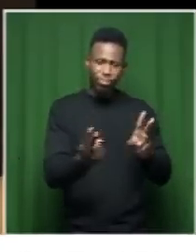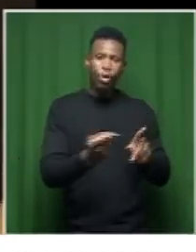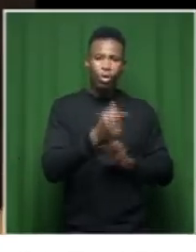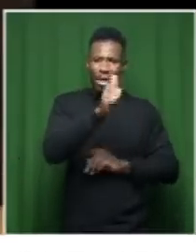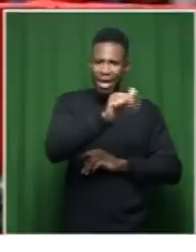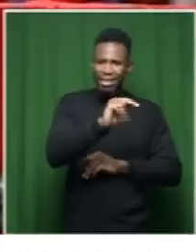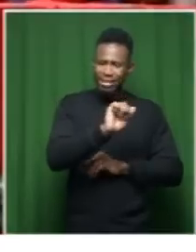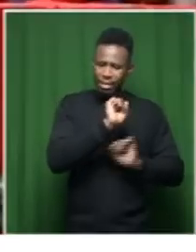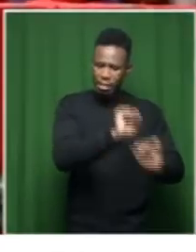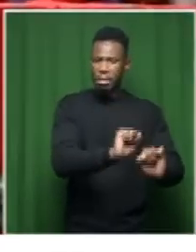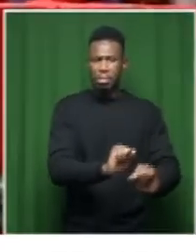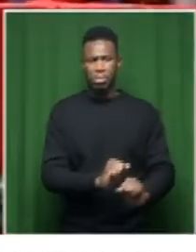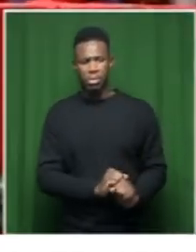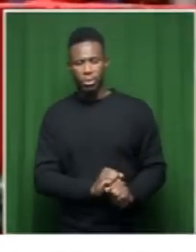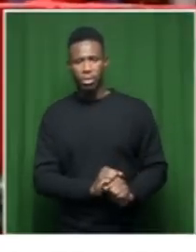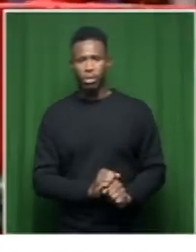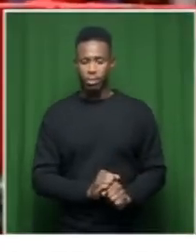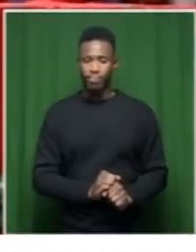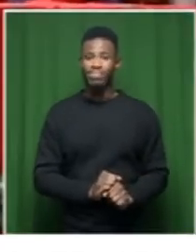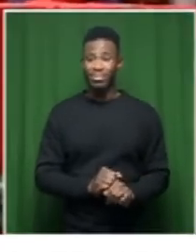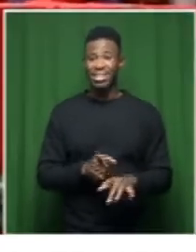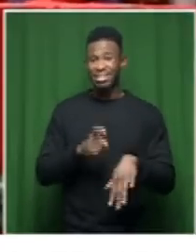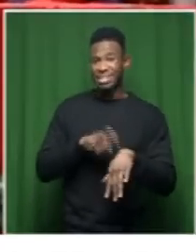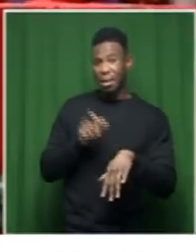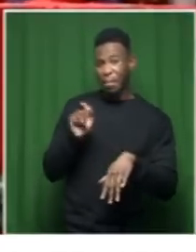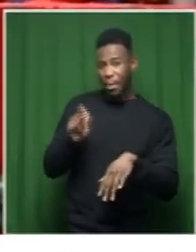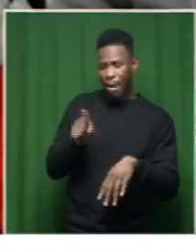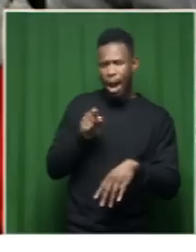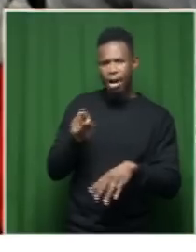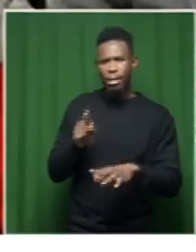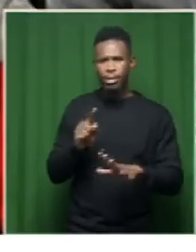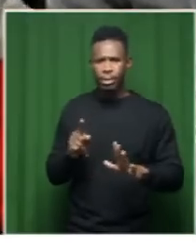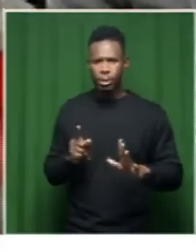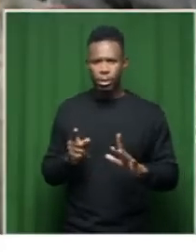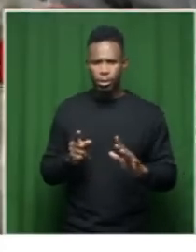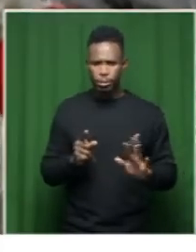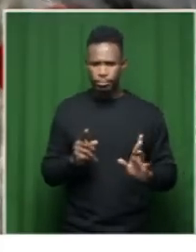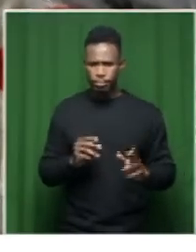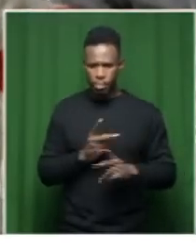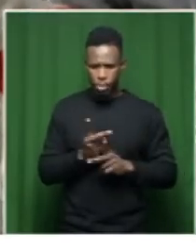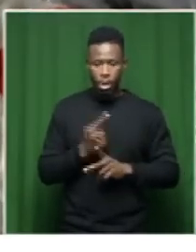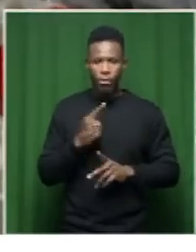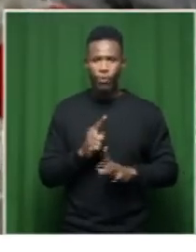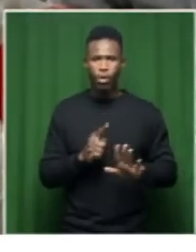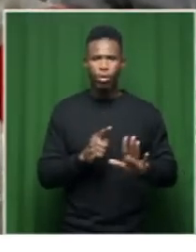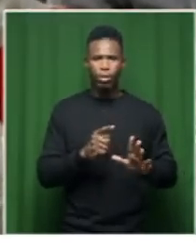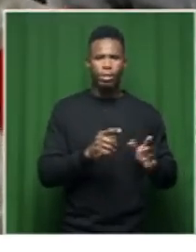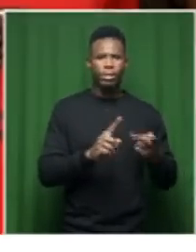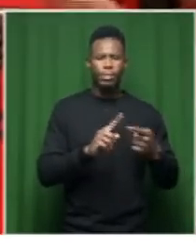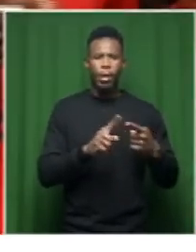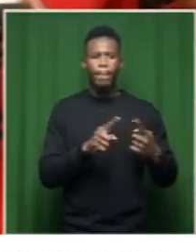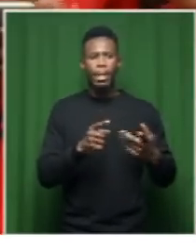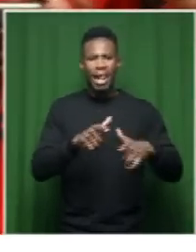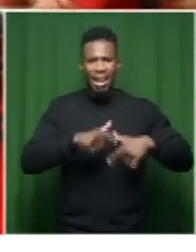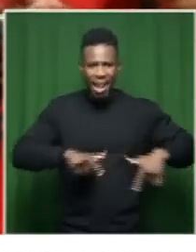African National Congress. The organization at the time positioned itself around a number of cardinal pillars, including expropriation of land